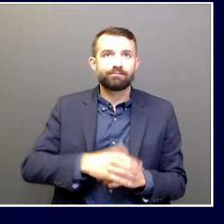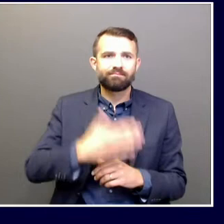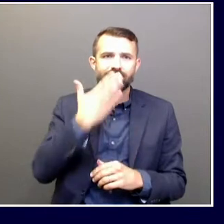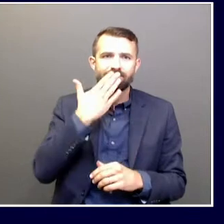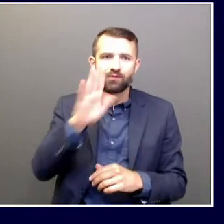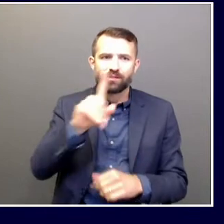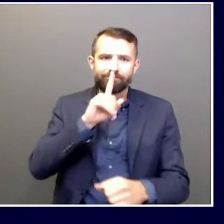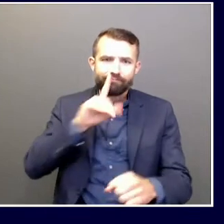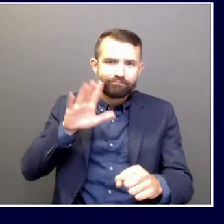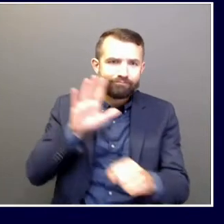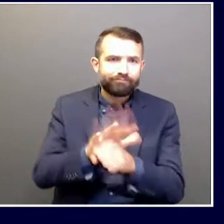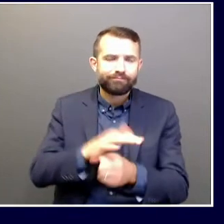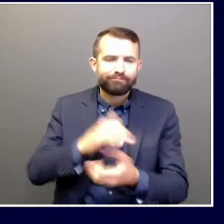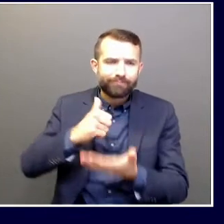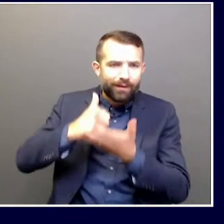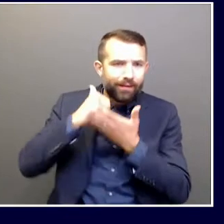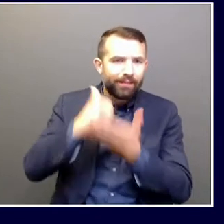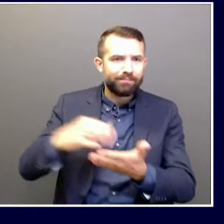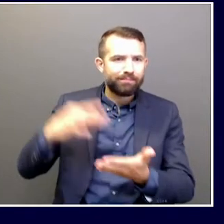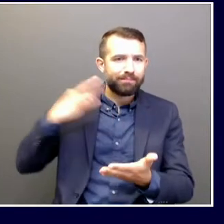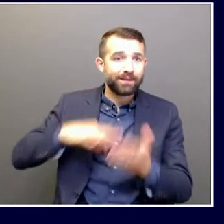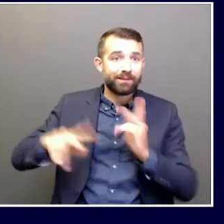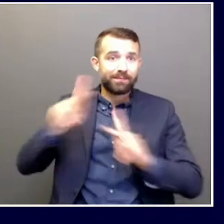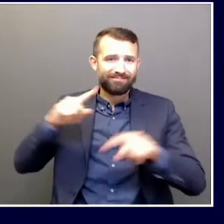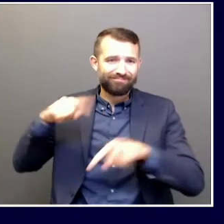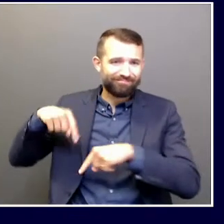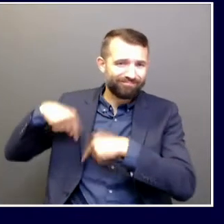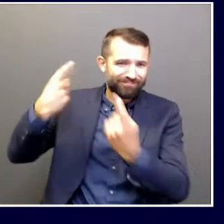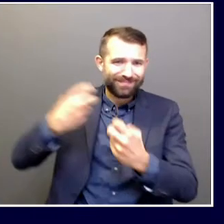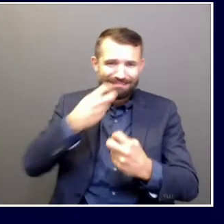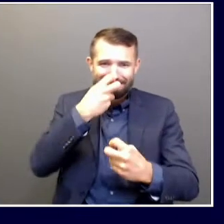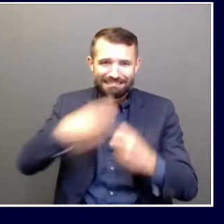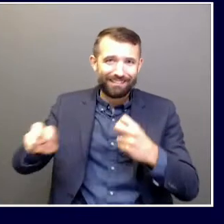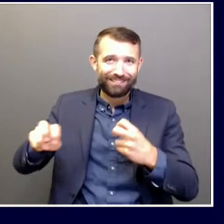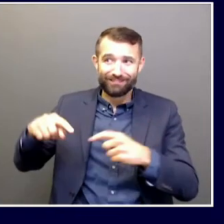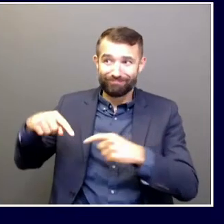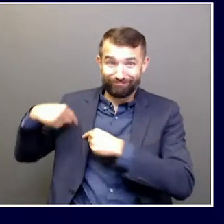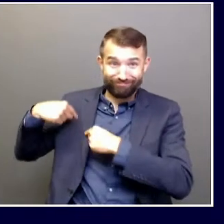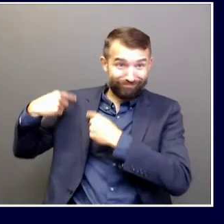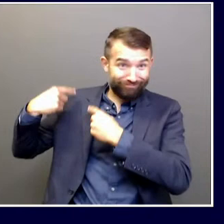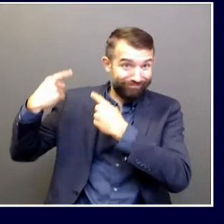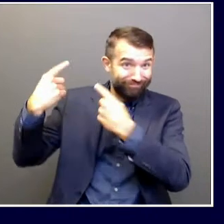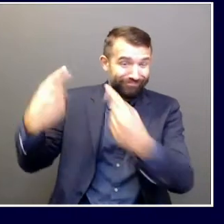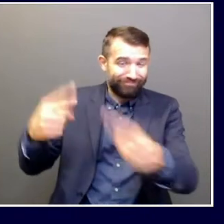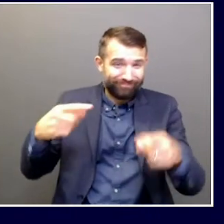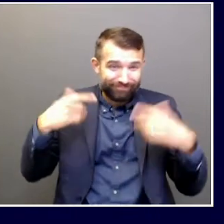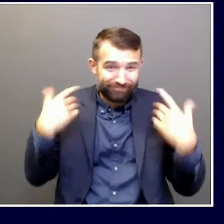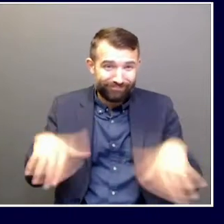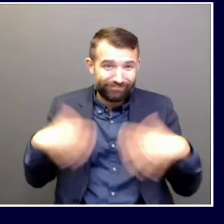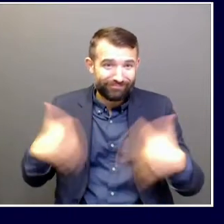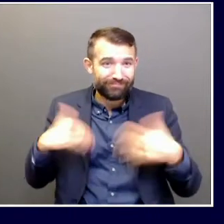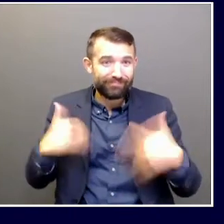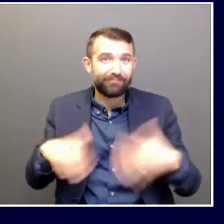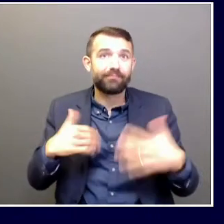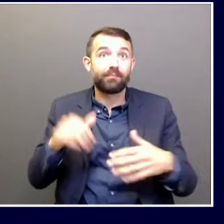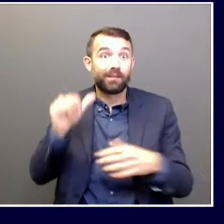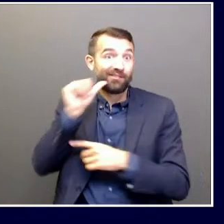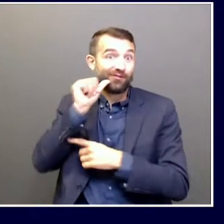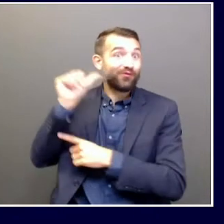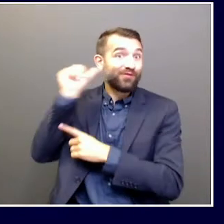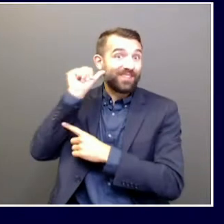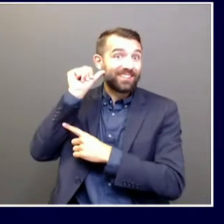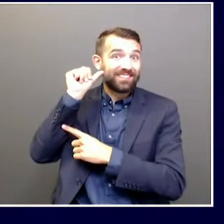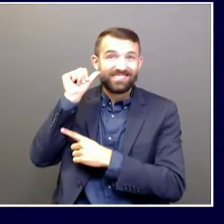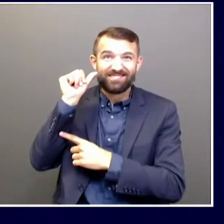during these difficult periods we've incurred. Yesterday, you read, nearly 9 months after the